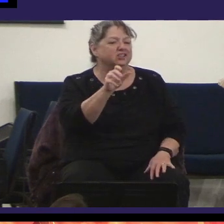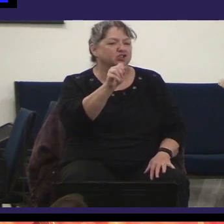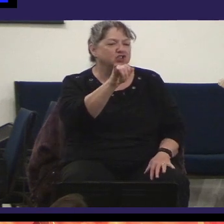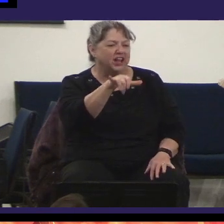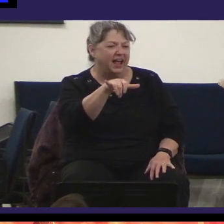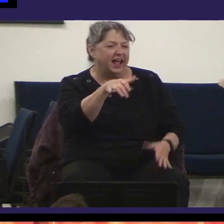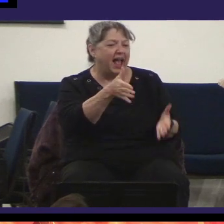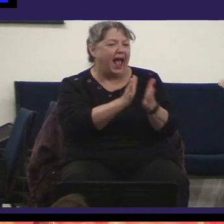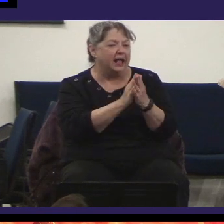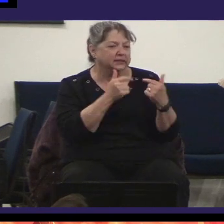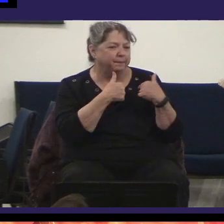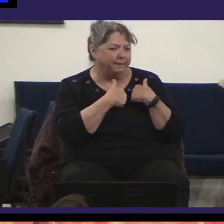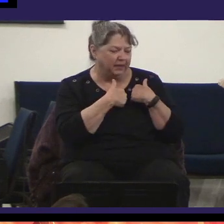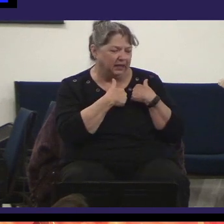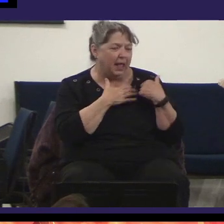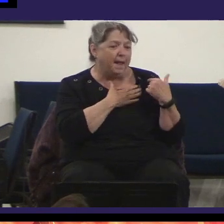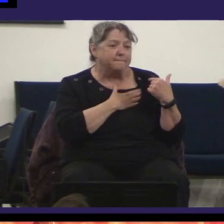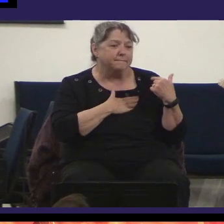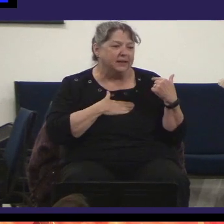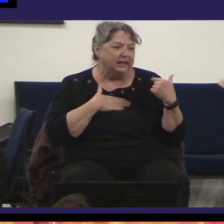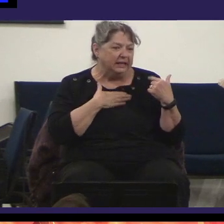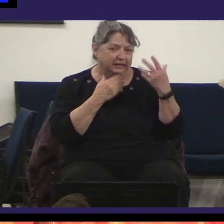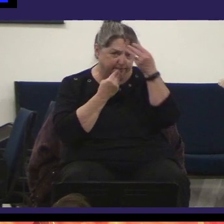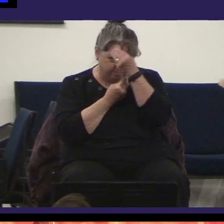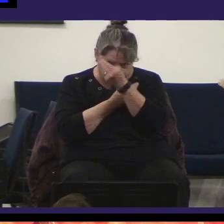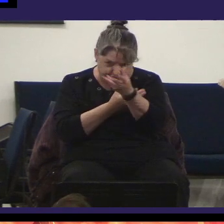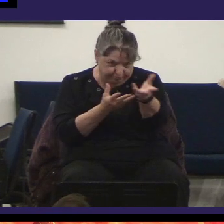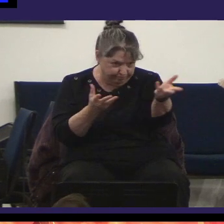to come up and share a few thoughts